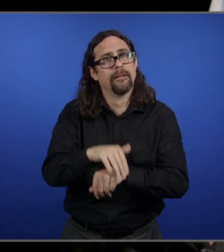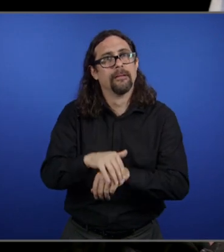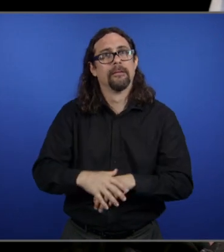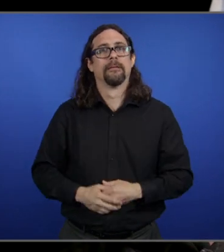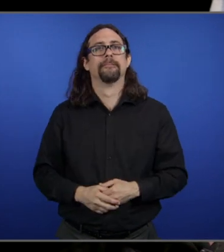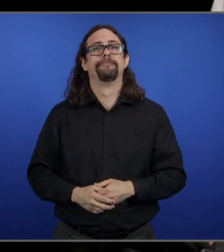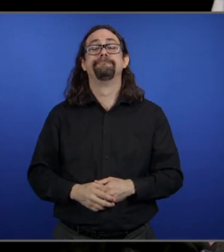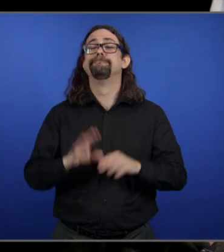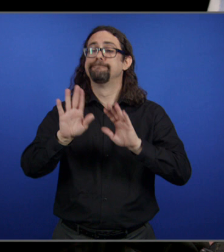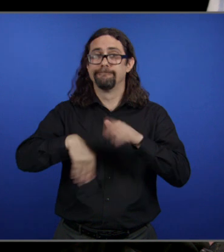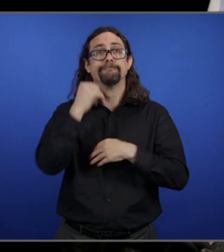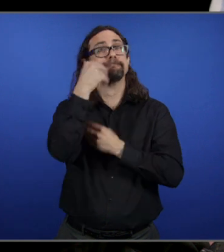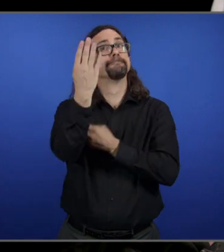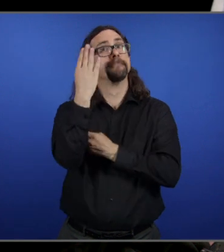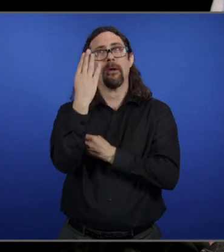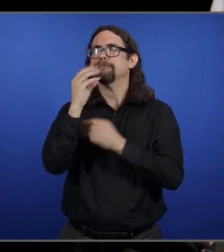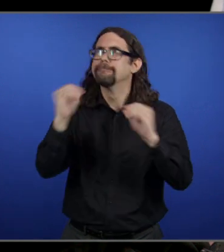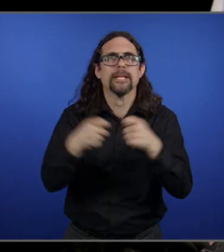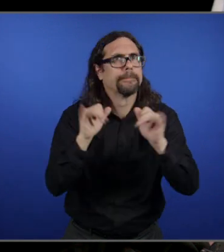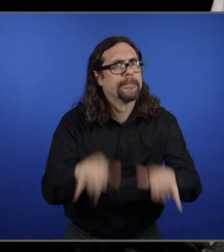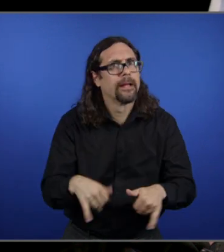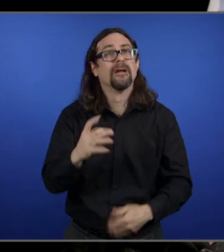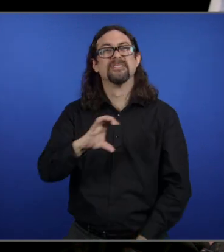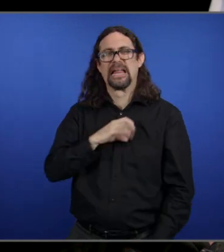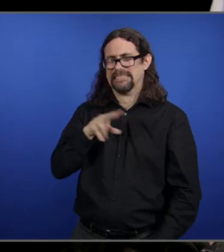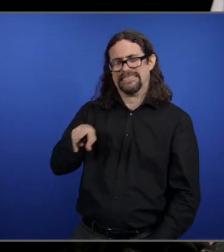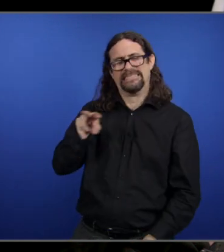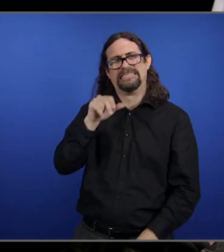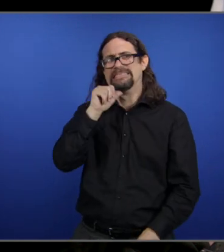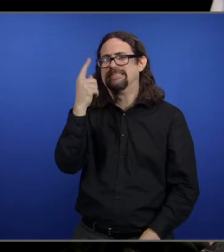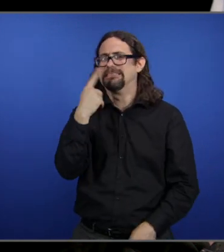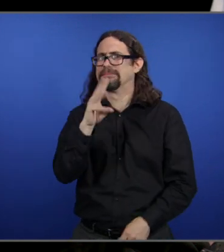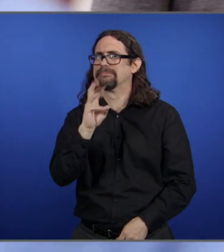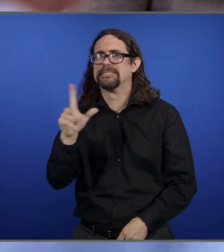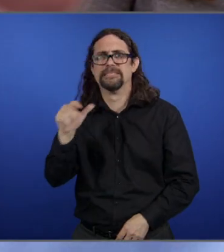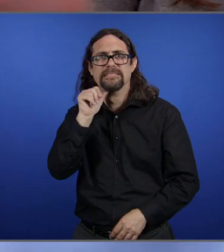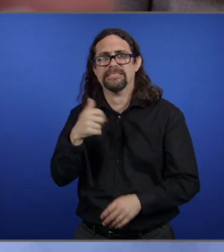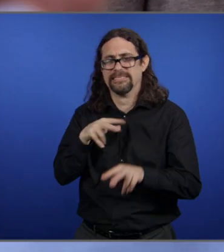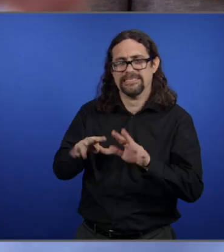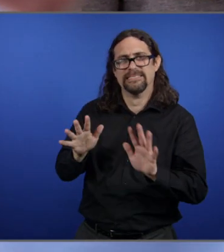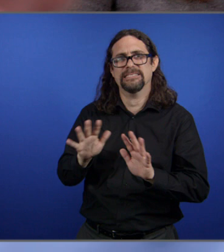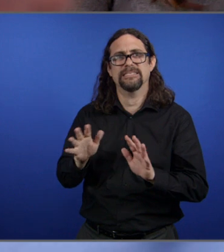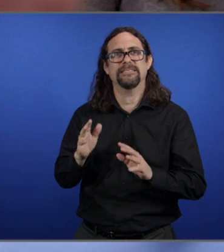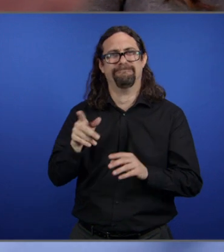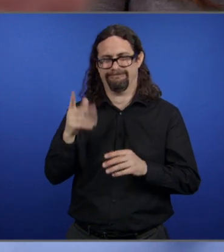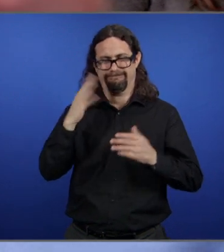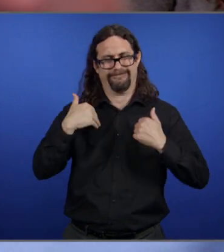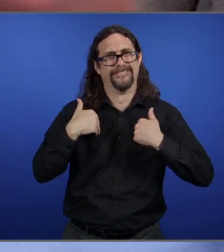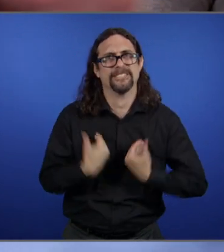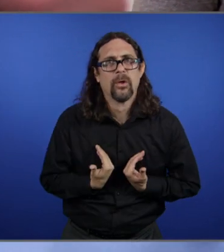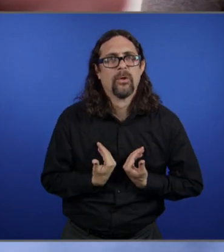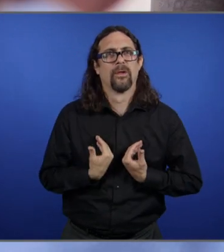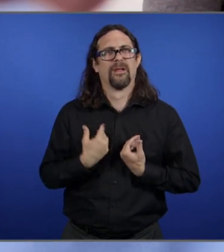When we woke up the next morning, there was still no electricity, and Colleen wasn't looking so good. She